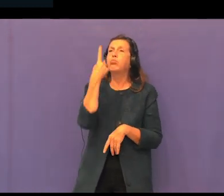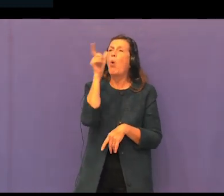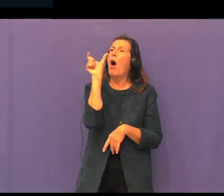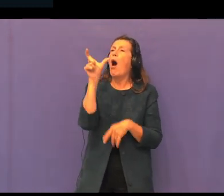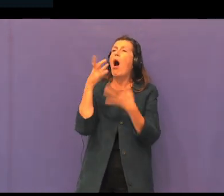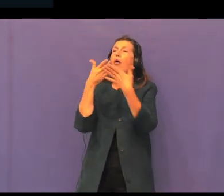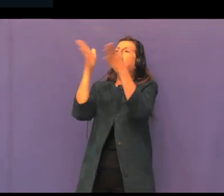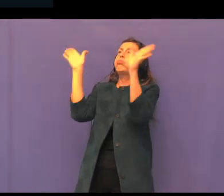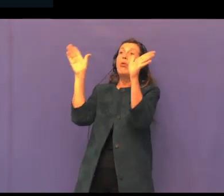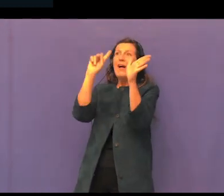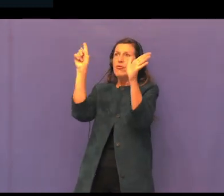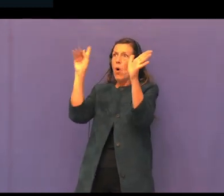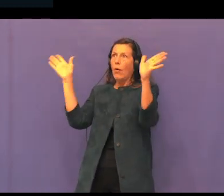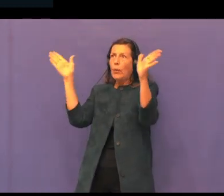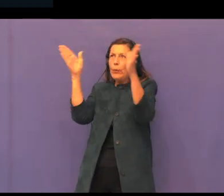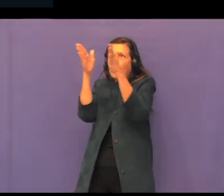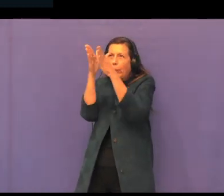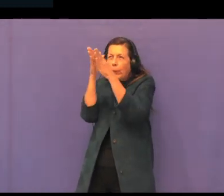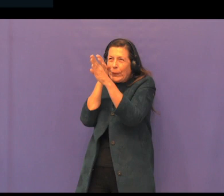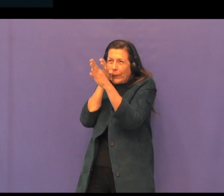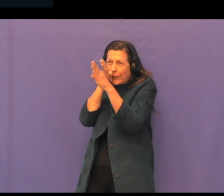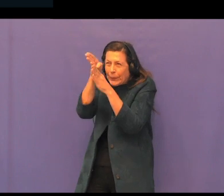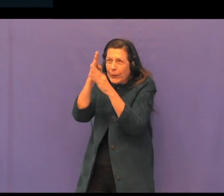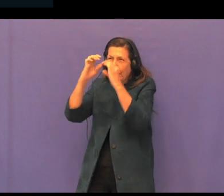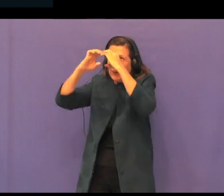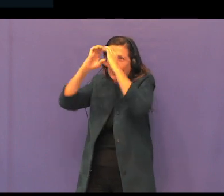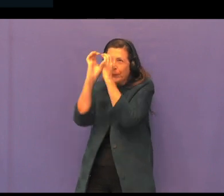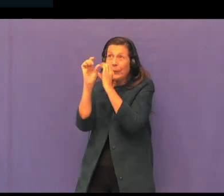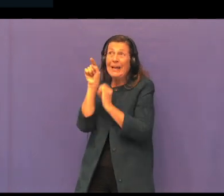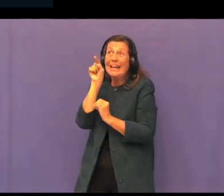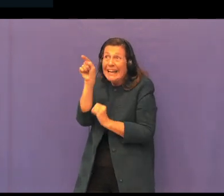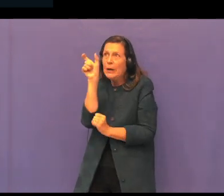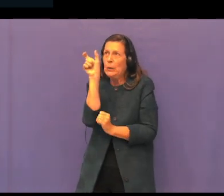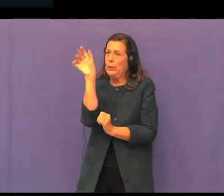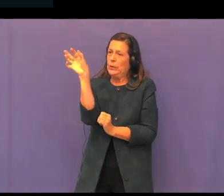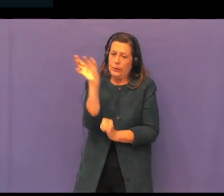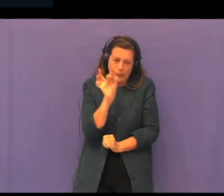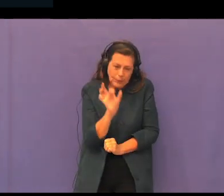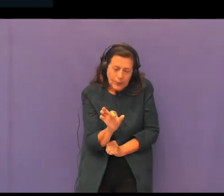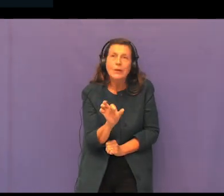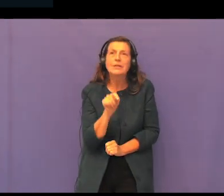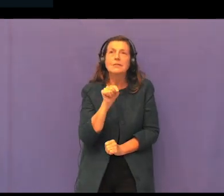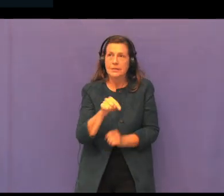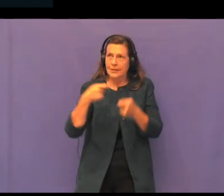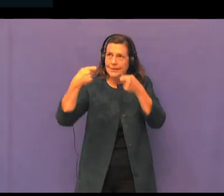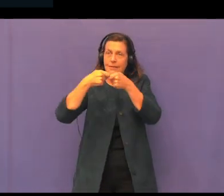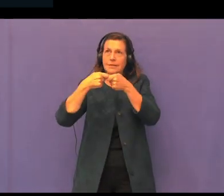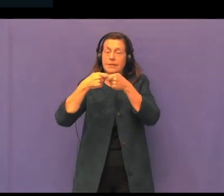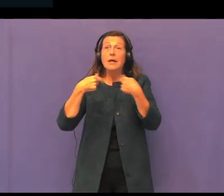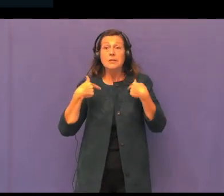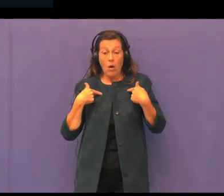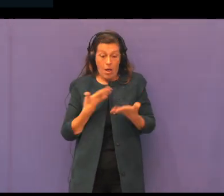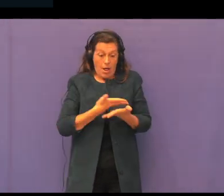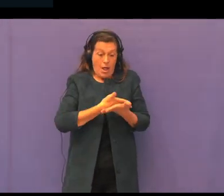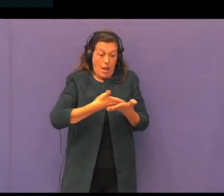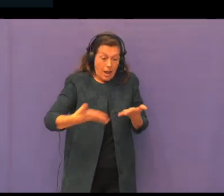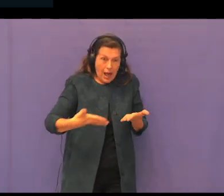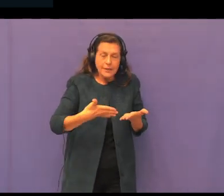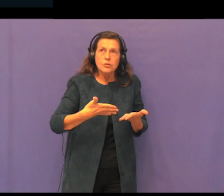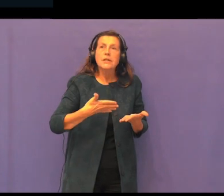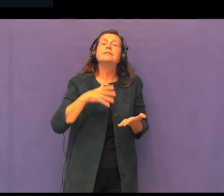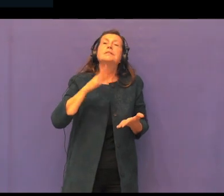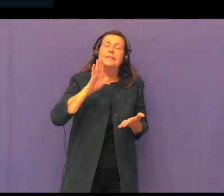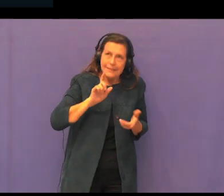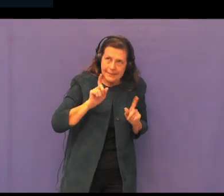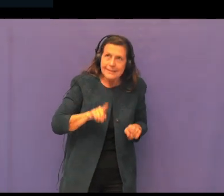that basically language leads to knowing, and knowing leads to caring, which means, of course,